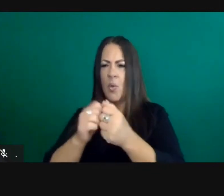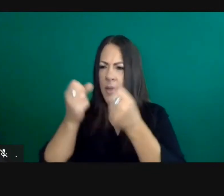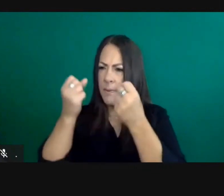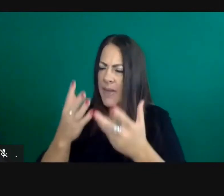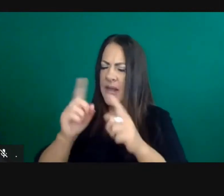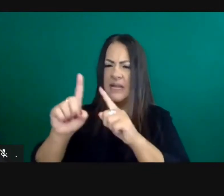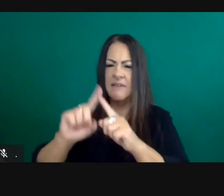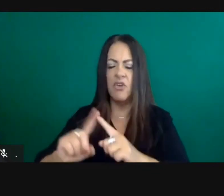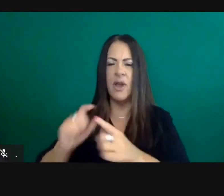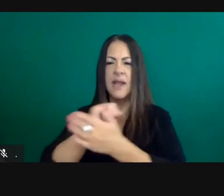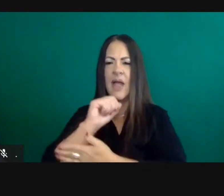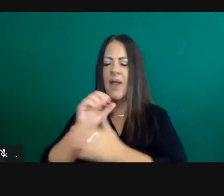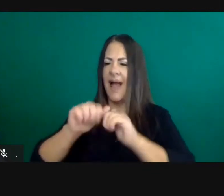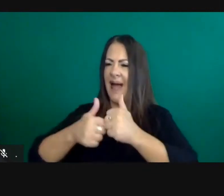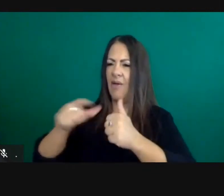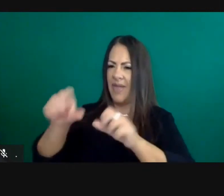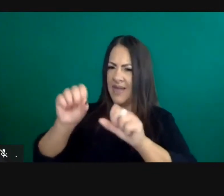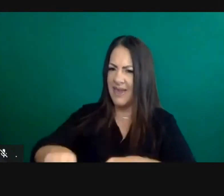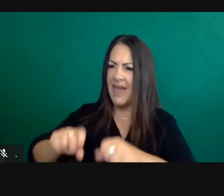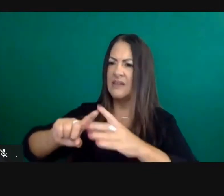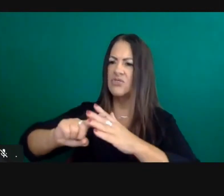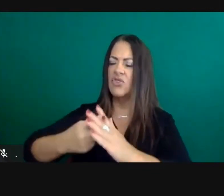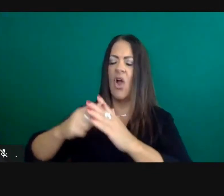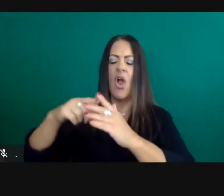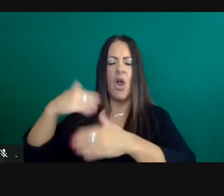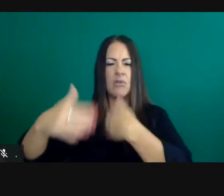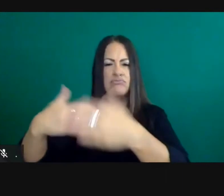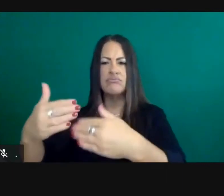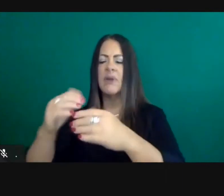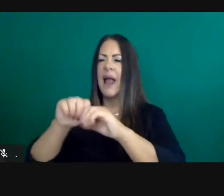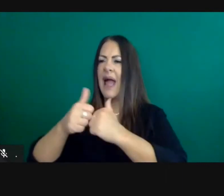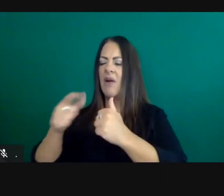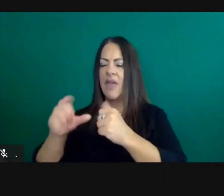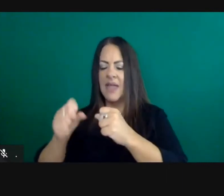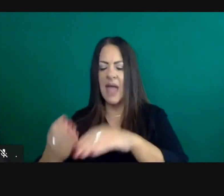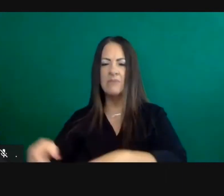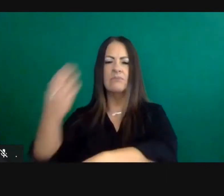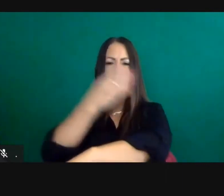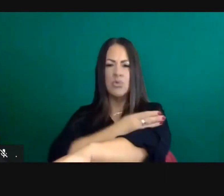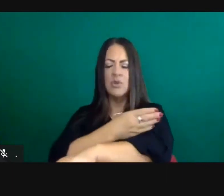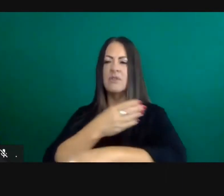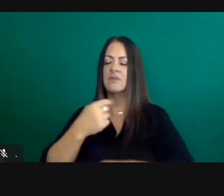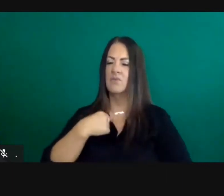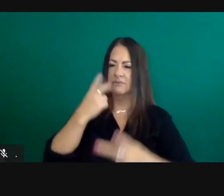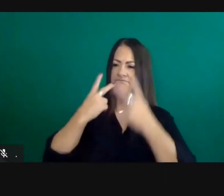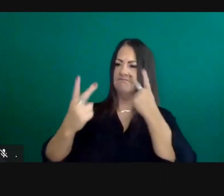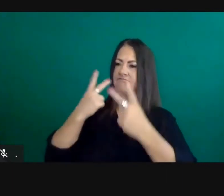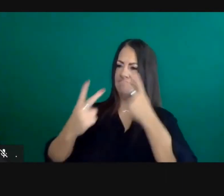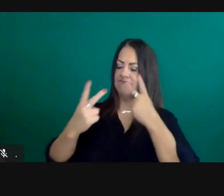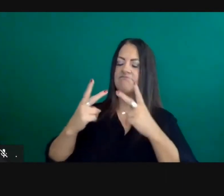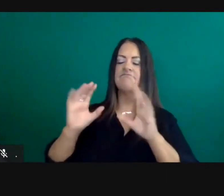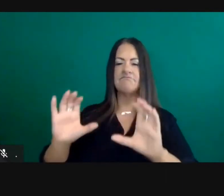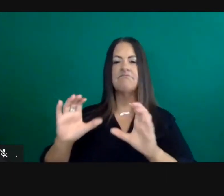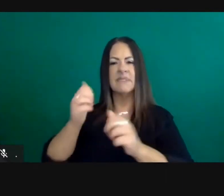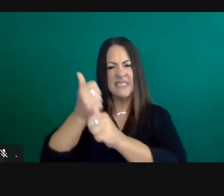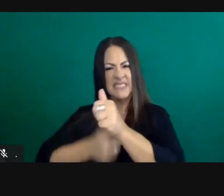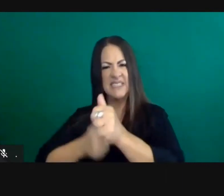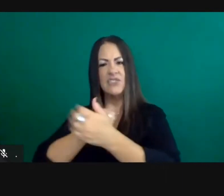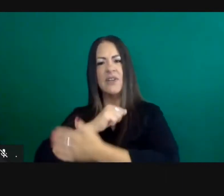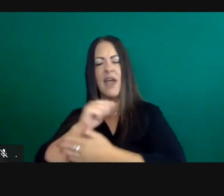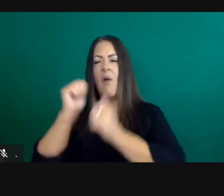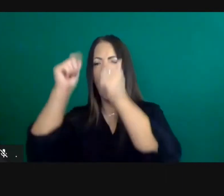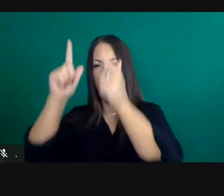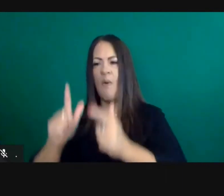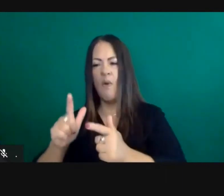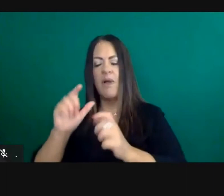implemented, but through the tremendous effort that we're already seeing and building on that each county can be successful. And rather